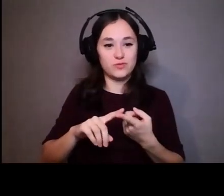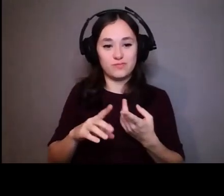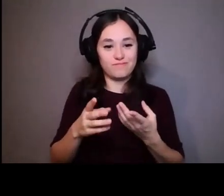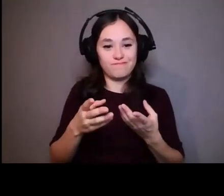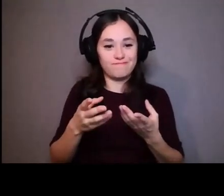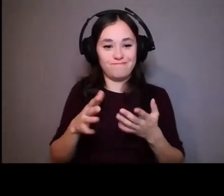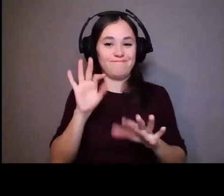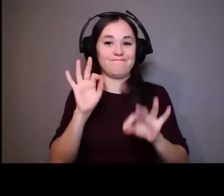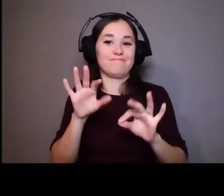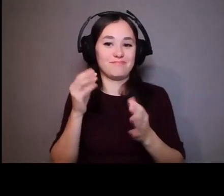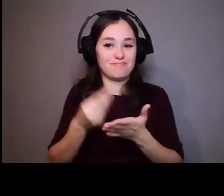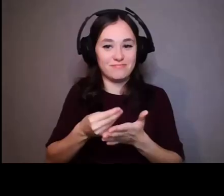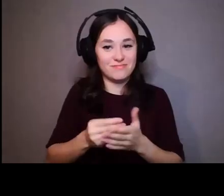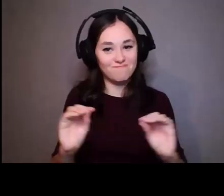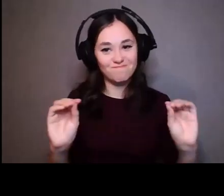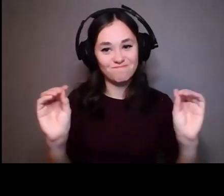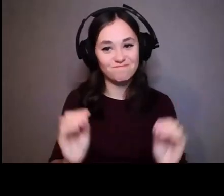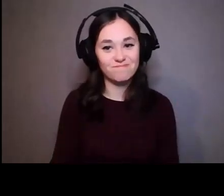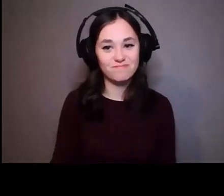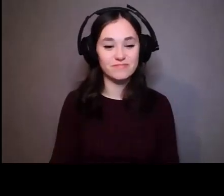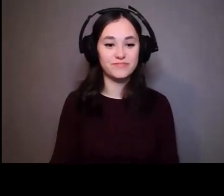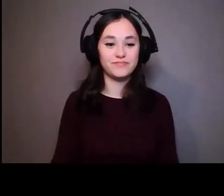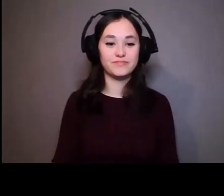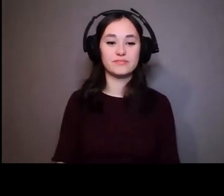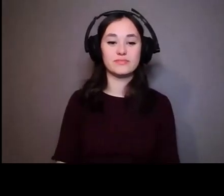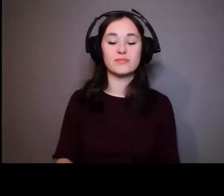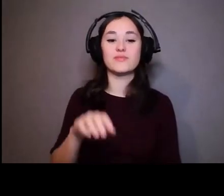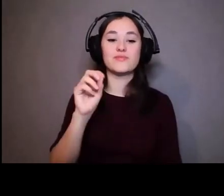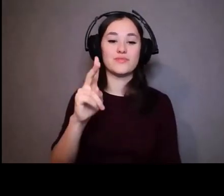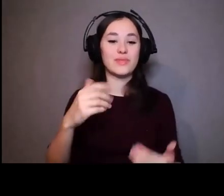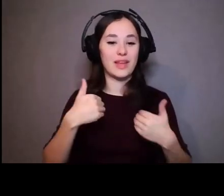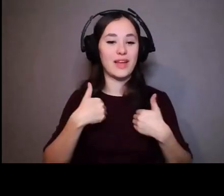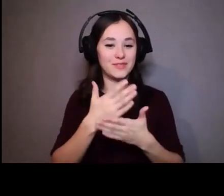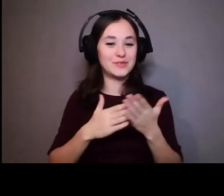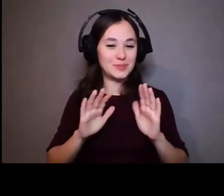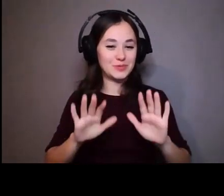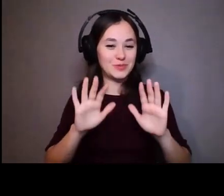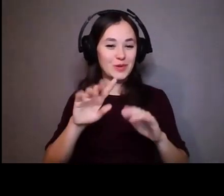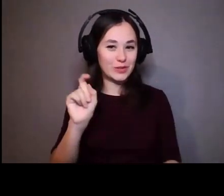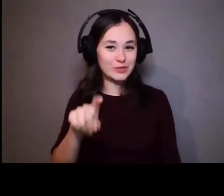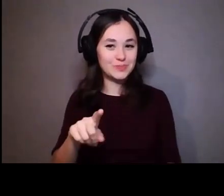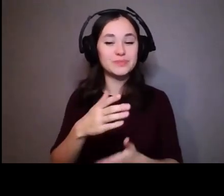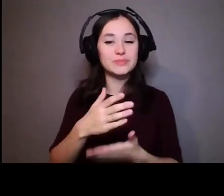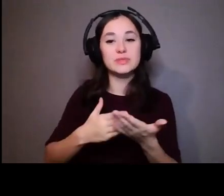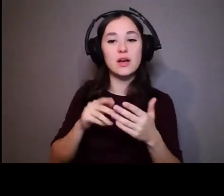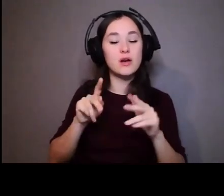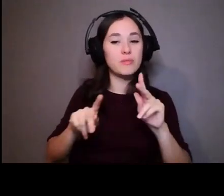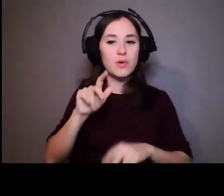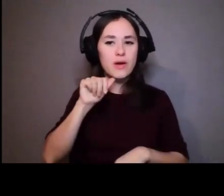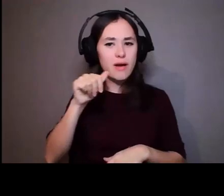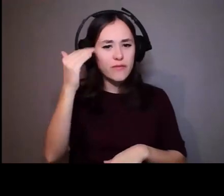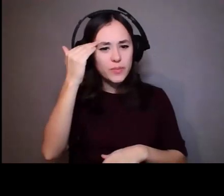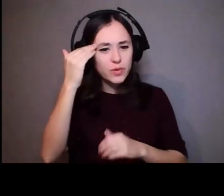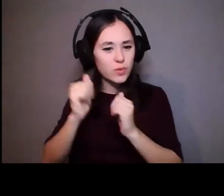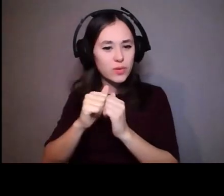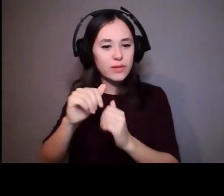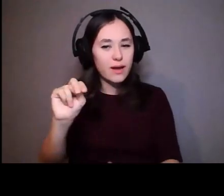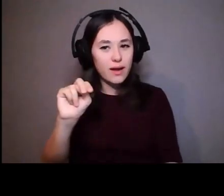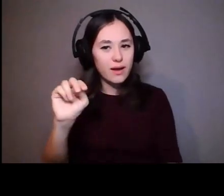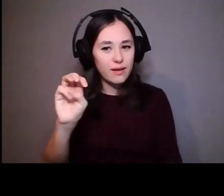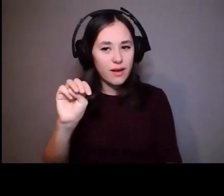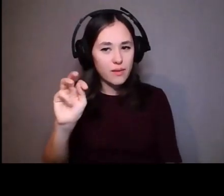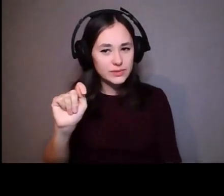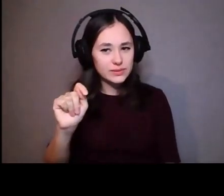Thanks, Melinda. Adela, we've got some questions about some programs. A couple of people were not familiar with NEMT and wonder if you